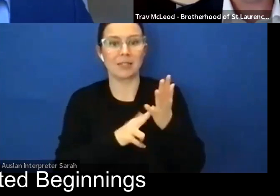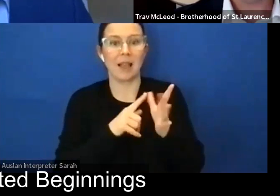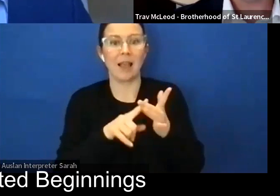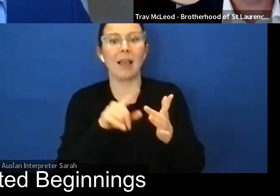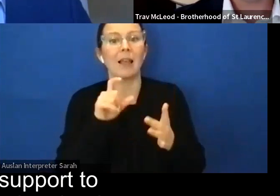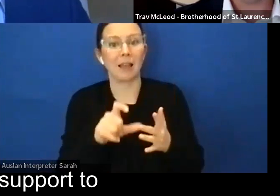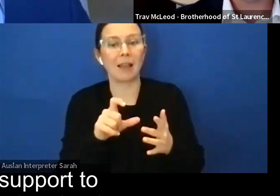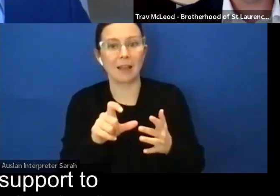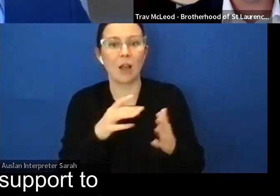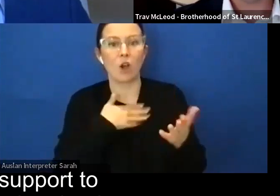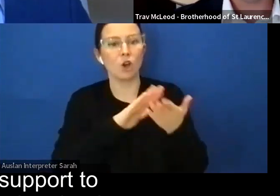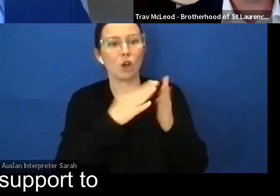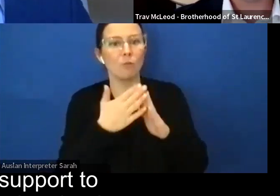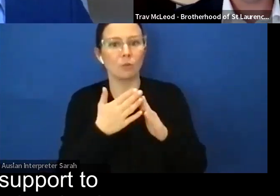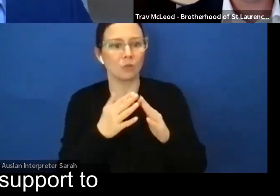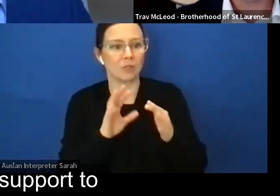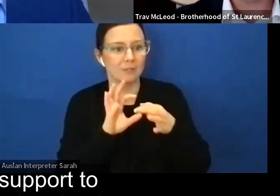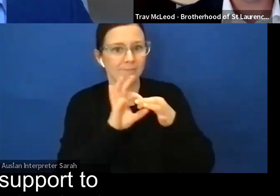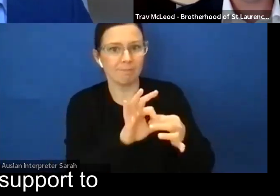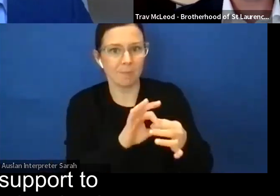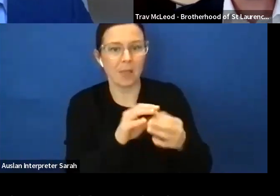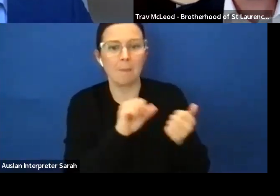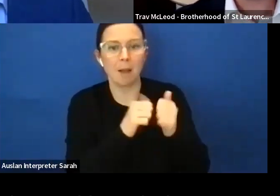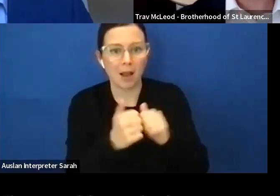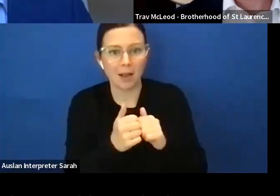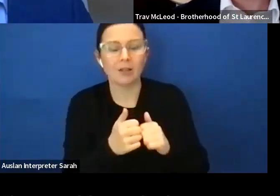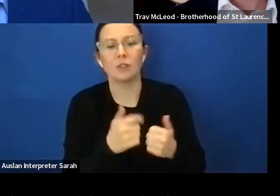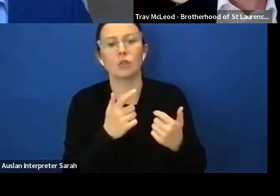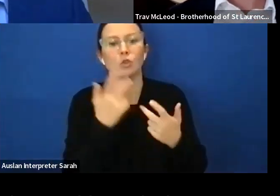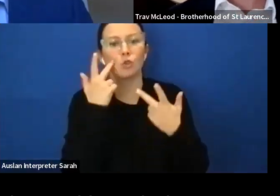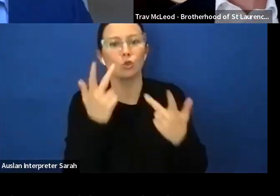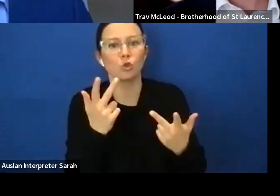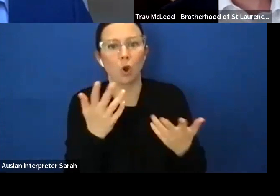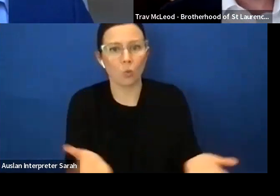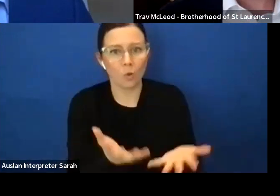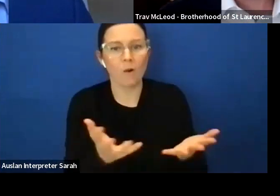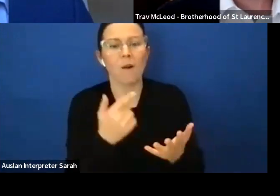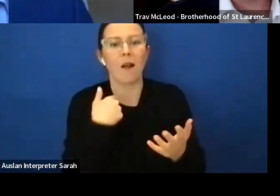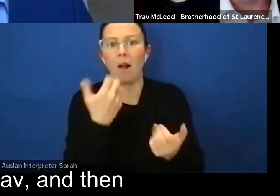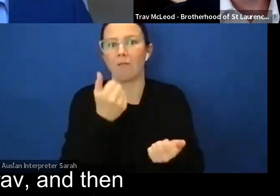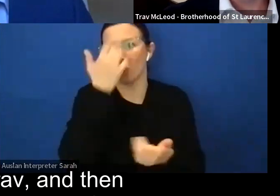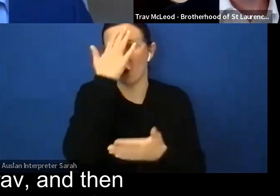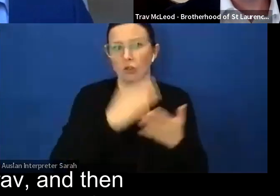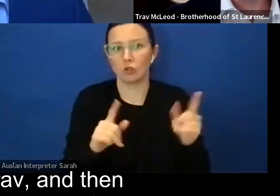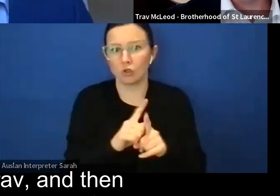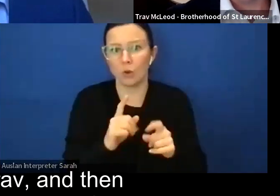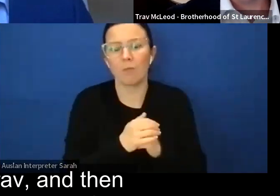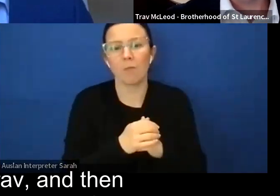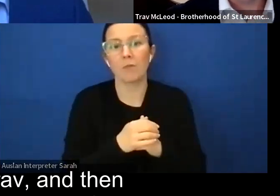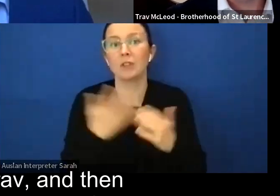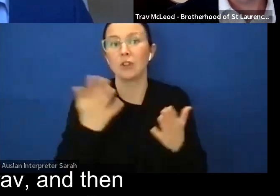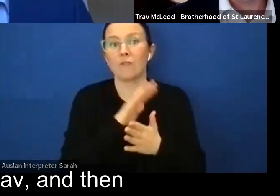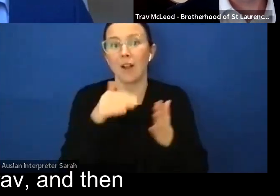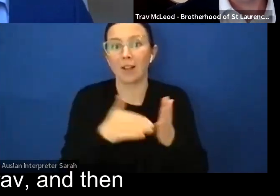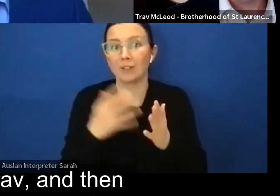community partner, providing support to sites to develop, lead and showcase expertise and knowledge. So finally, Trav, and I'm